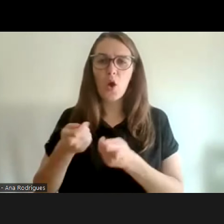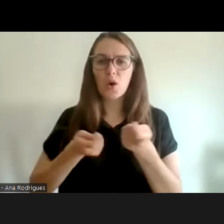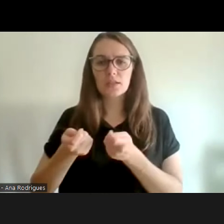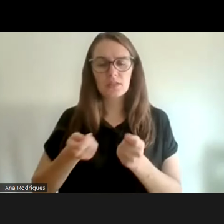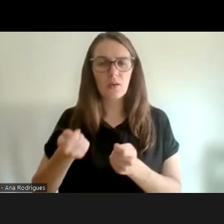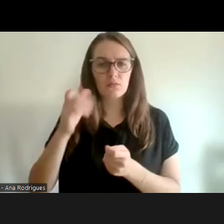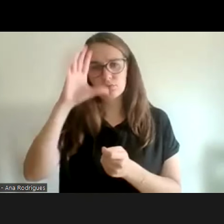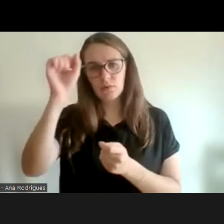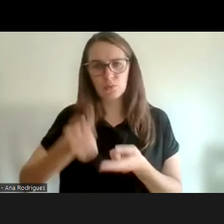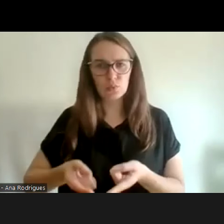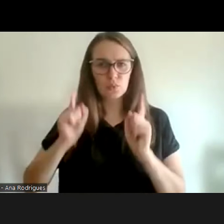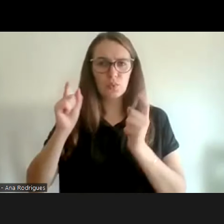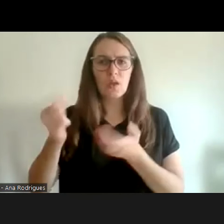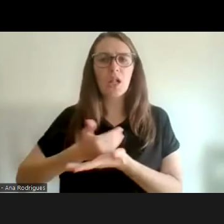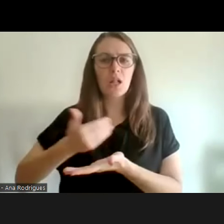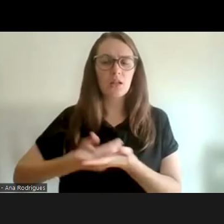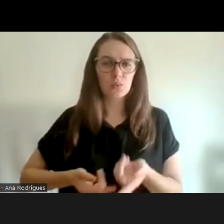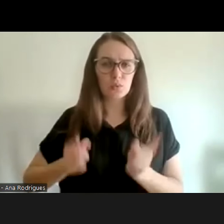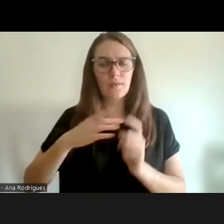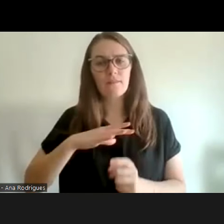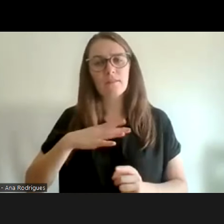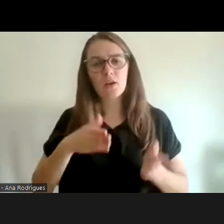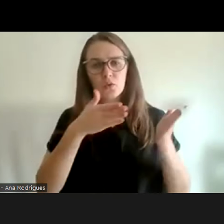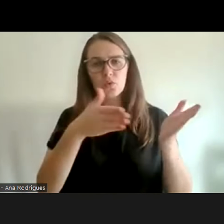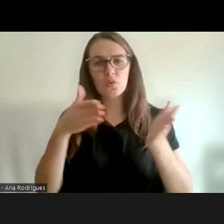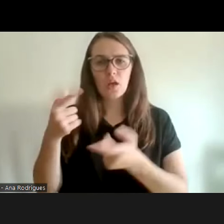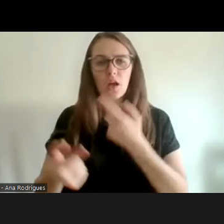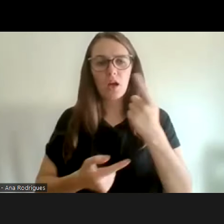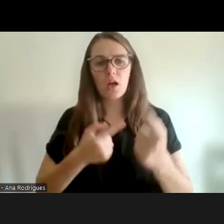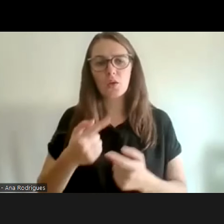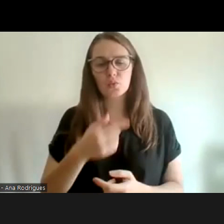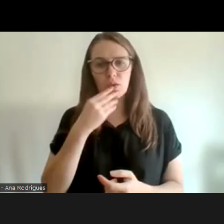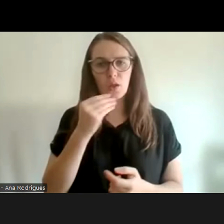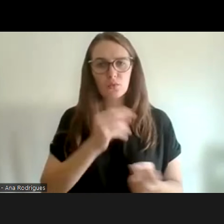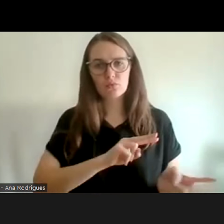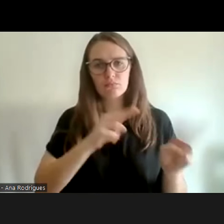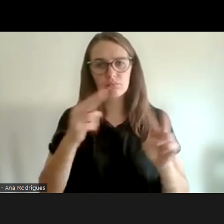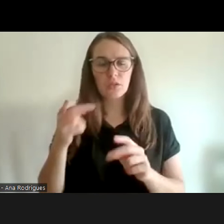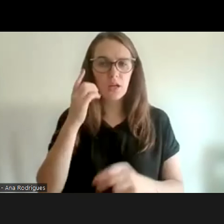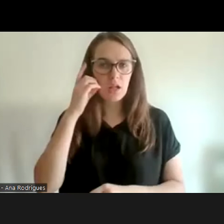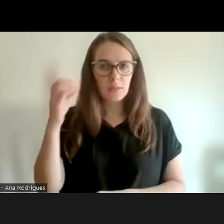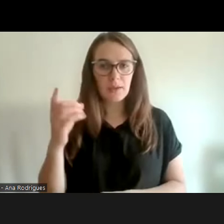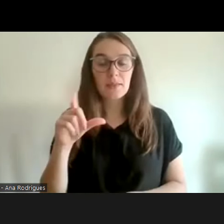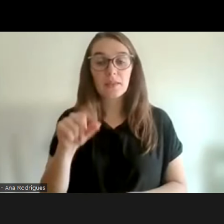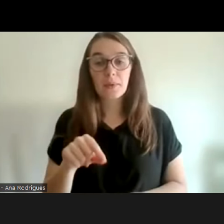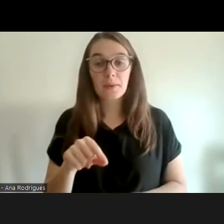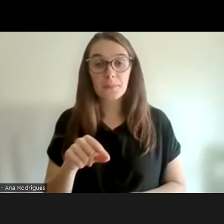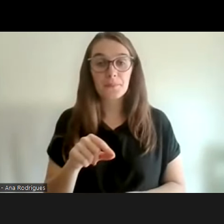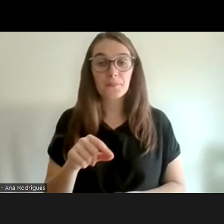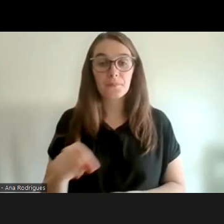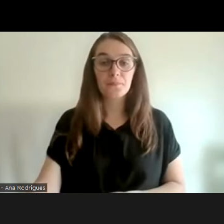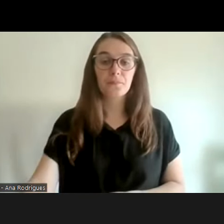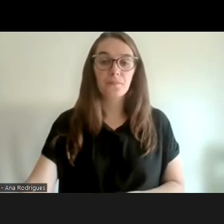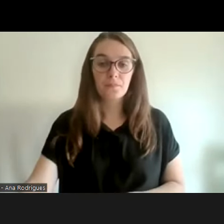organization supporting first-generation students in Germany. And a first-generation